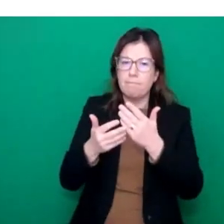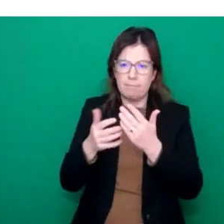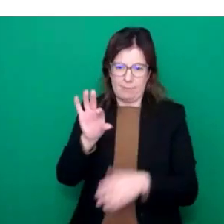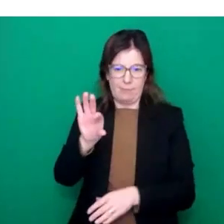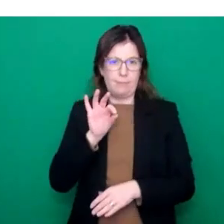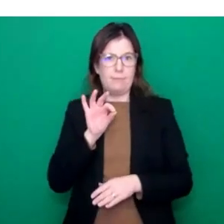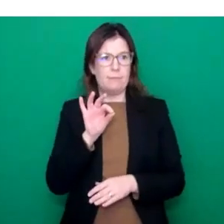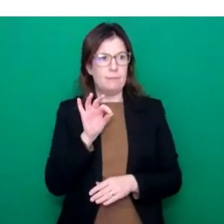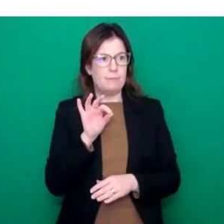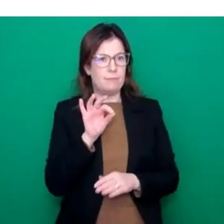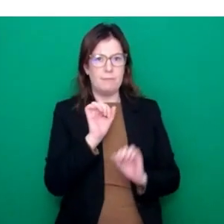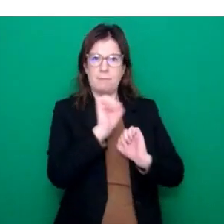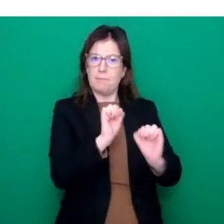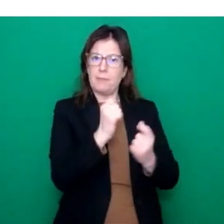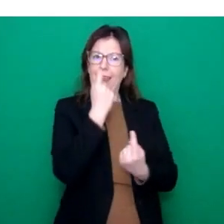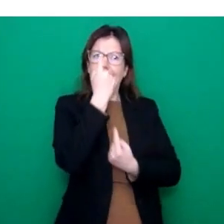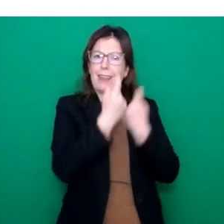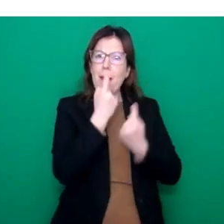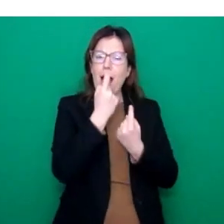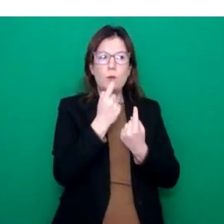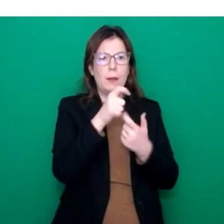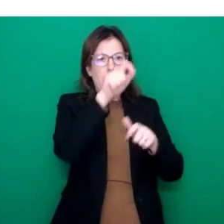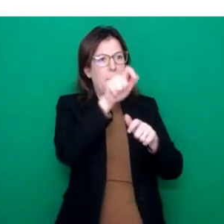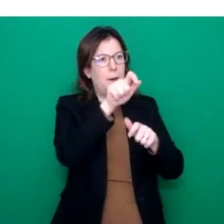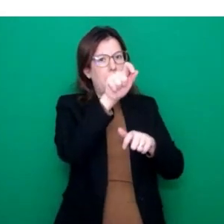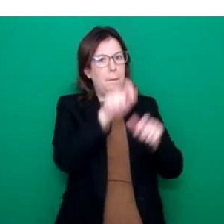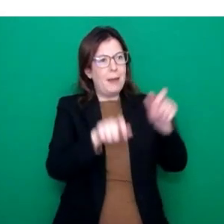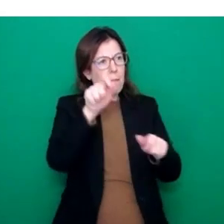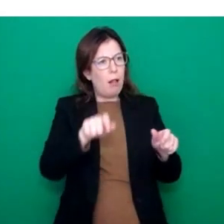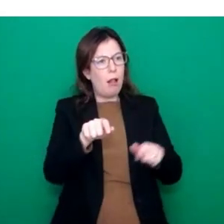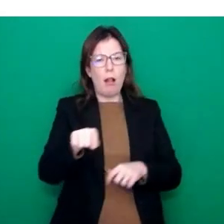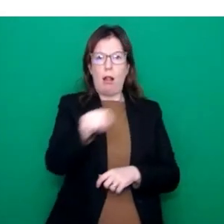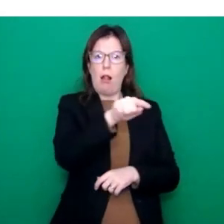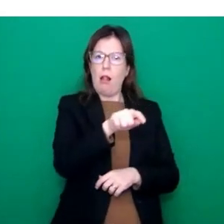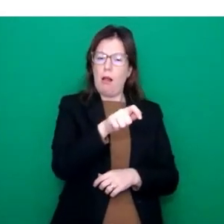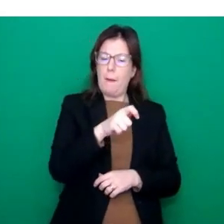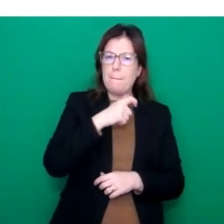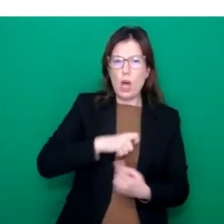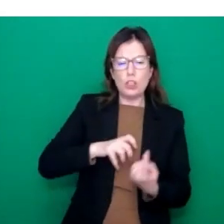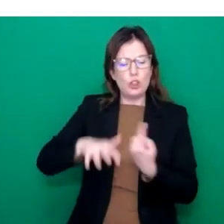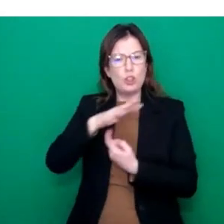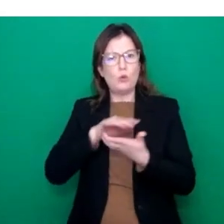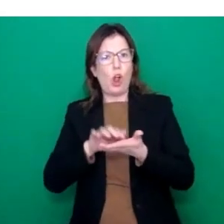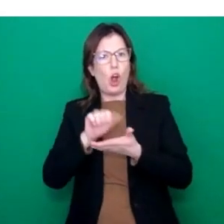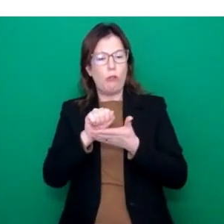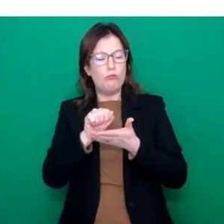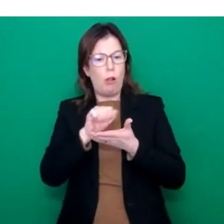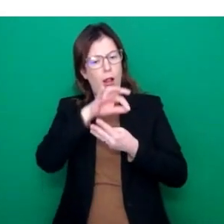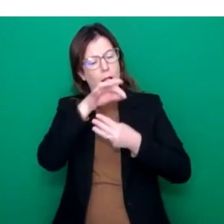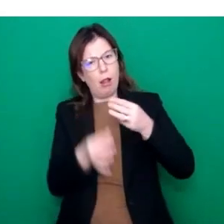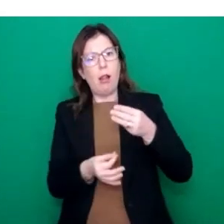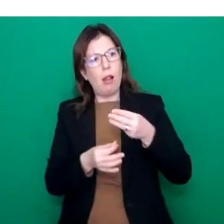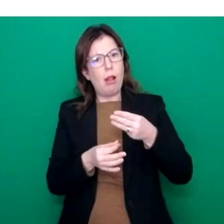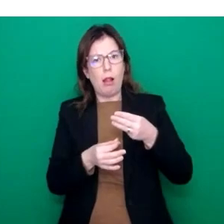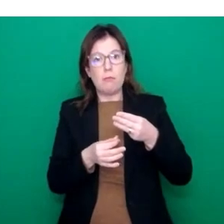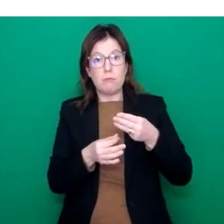of difference in thinking about how people exist in a personal, social, cultural context, and thinking about do